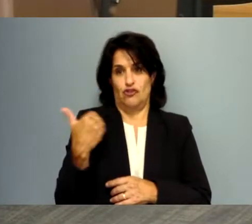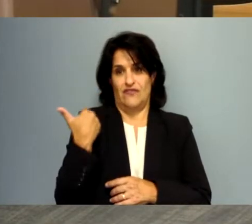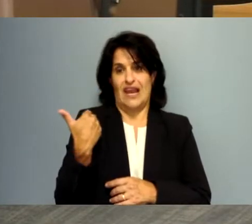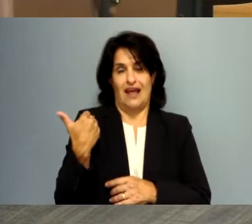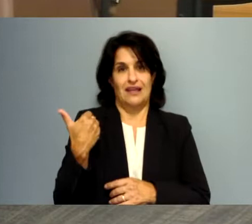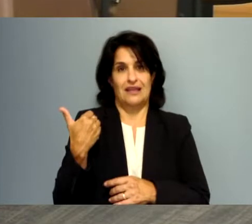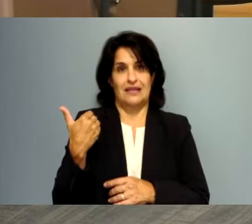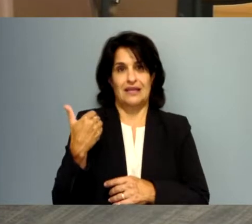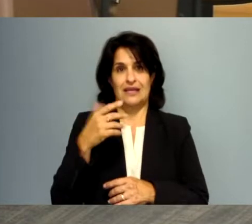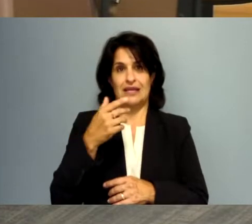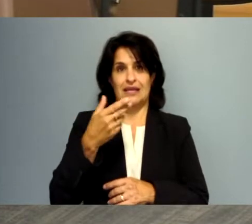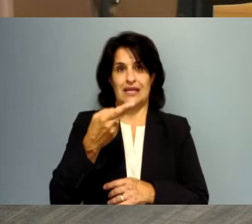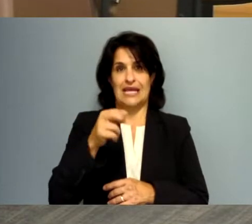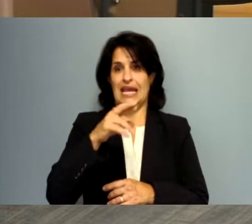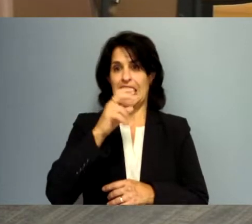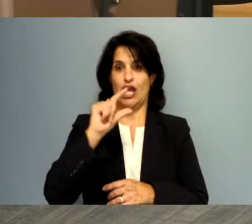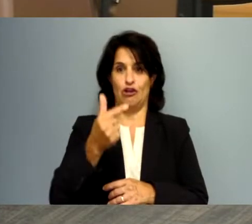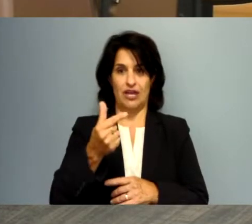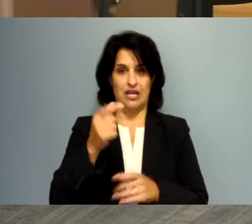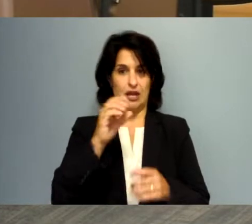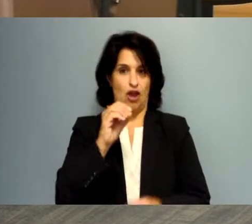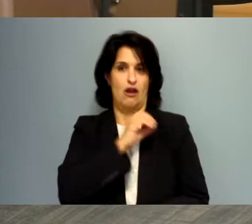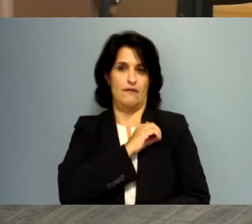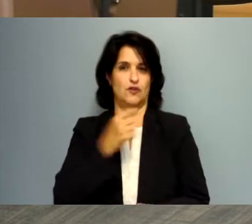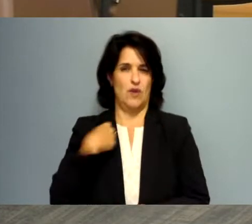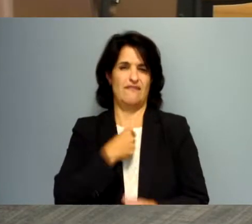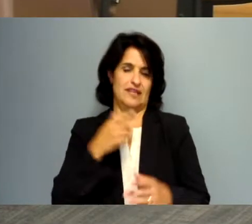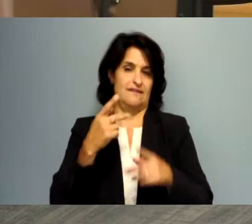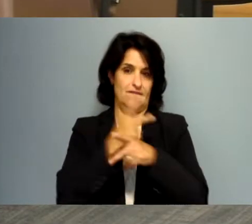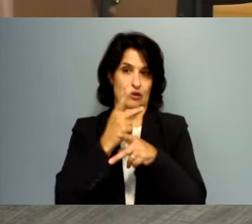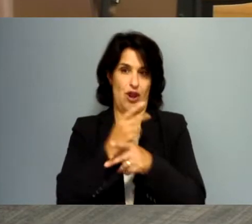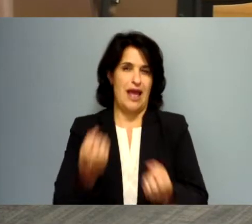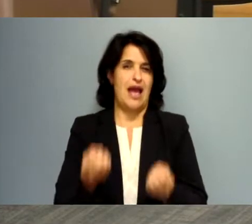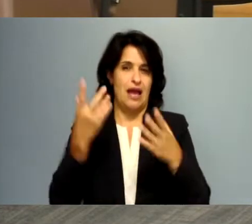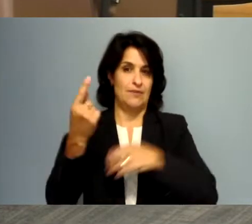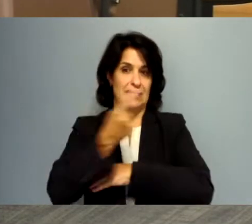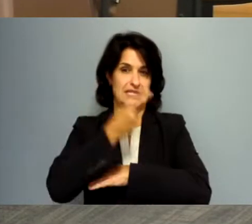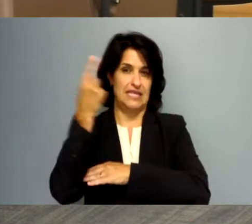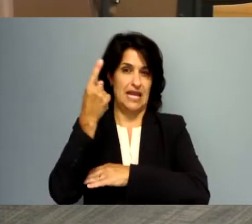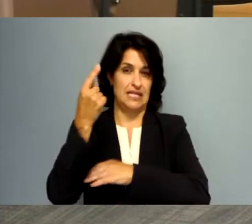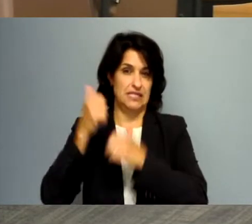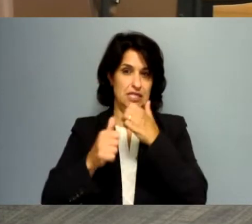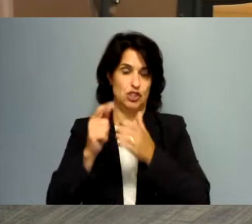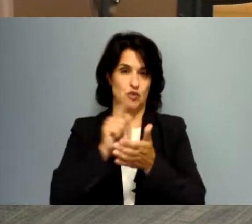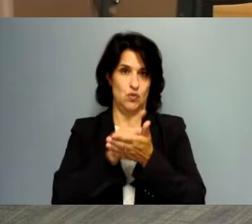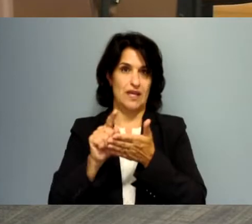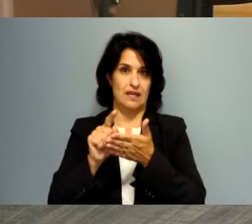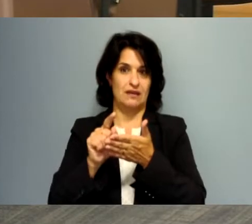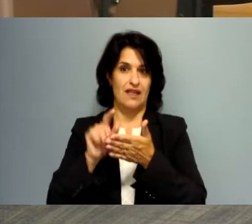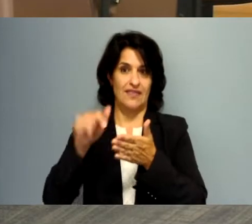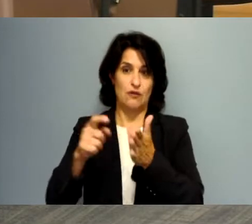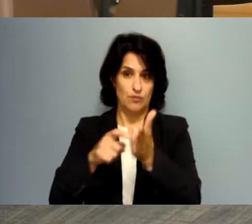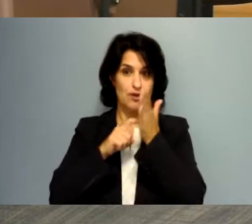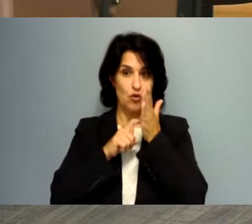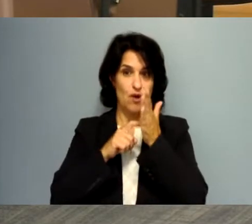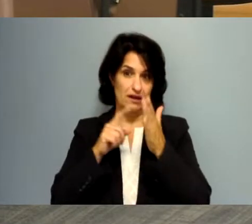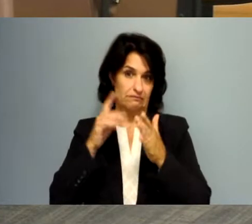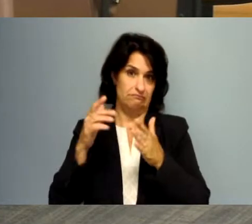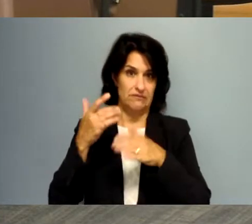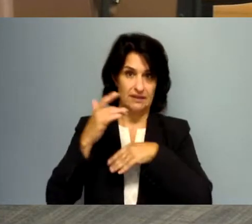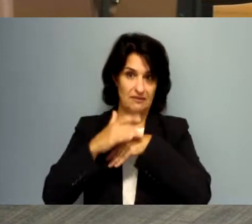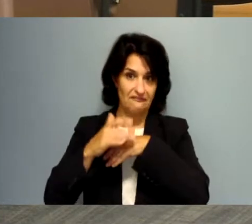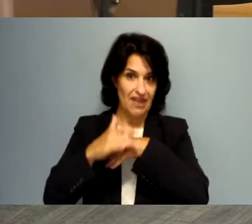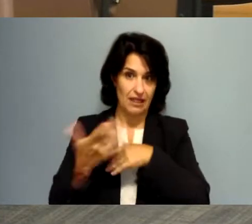And we'll have to calculate at some point how many days per week that'll be required. They'll be available, but just